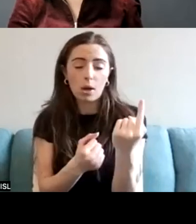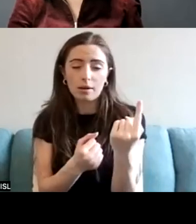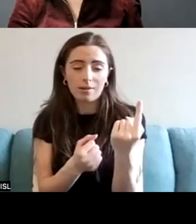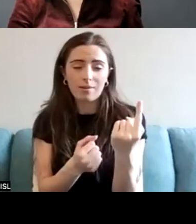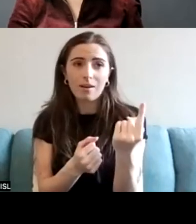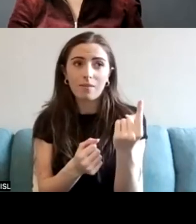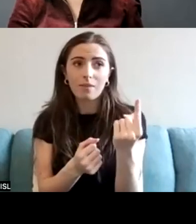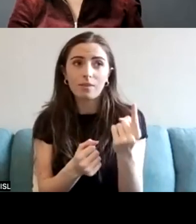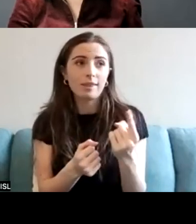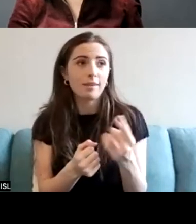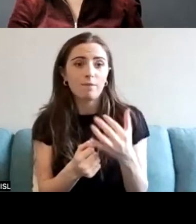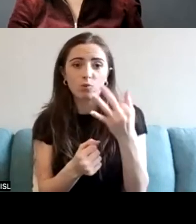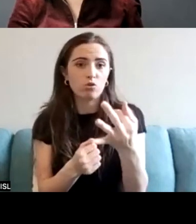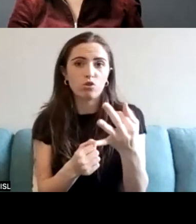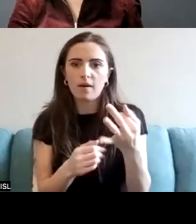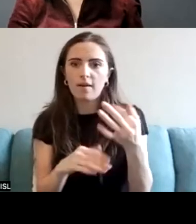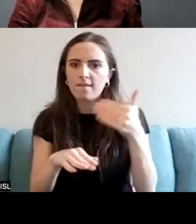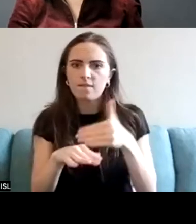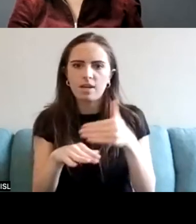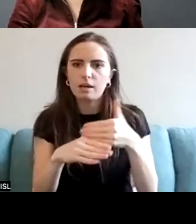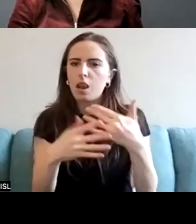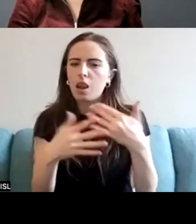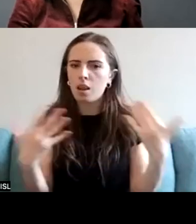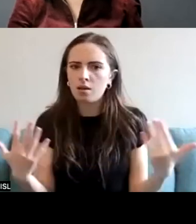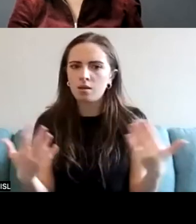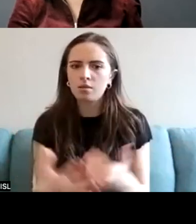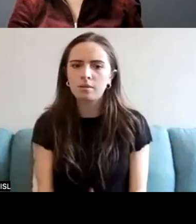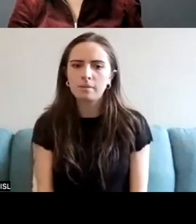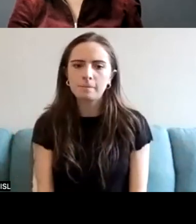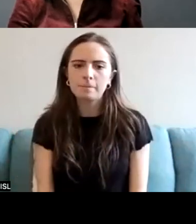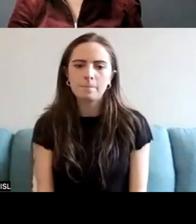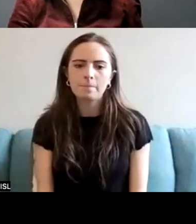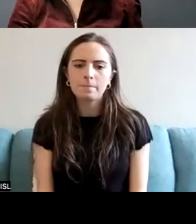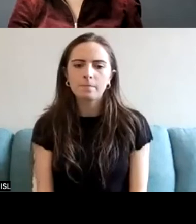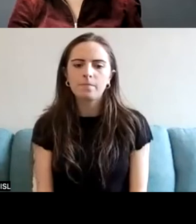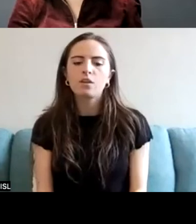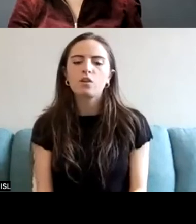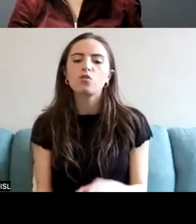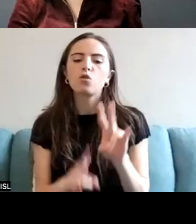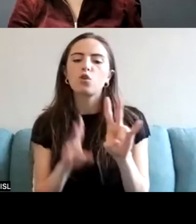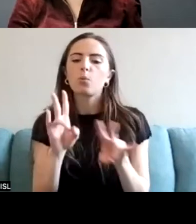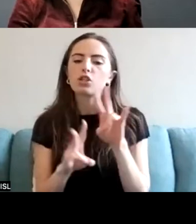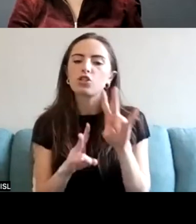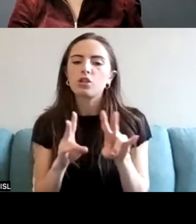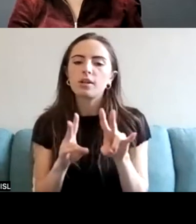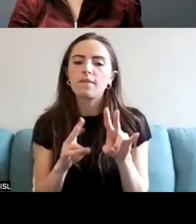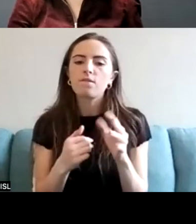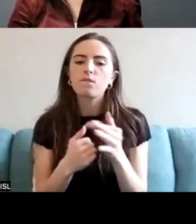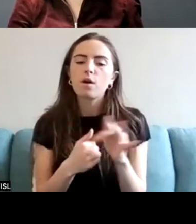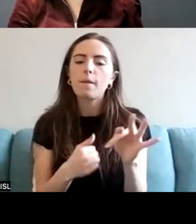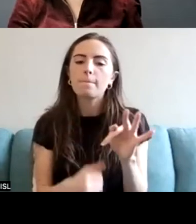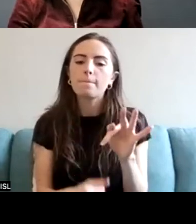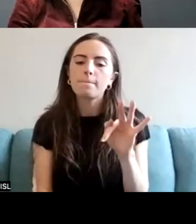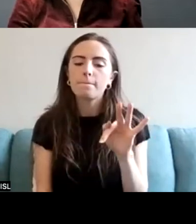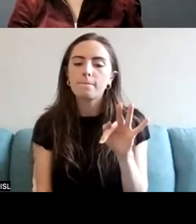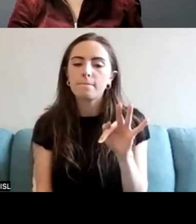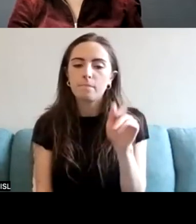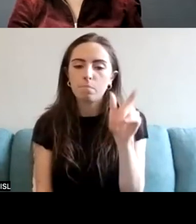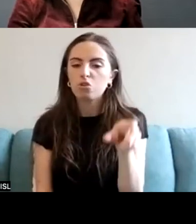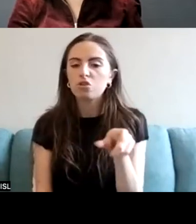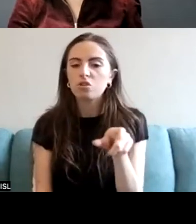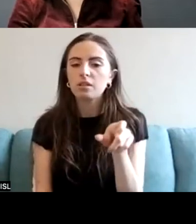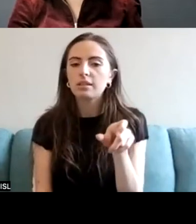effect would be incredible. I've just had a question, David, from an individual who's wondering, do you have any